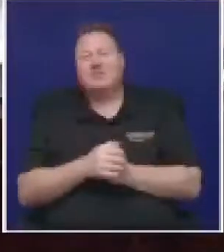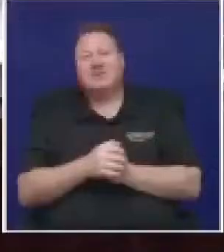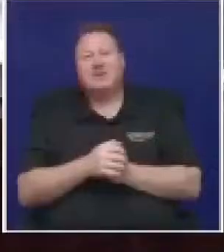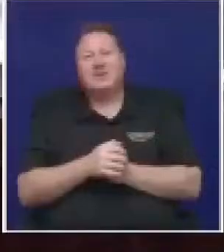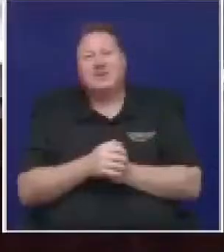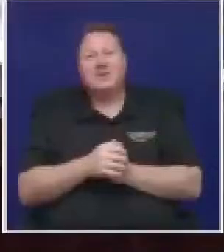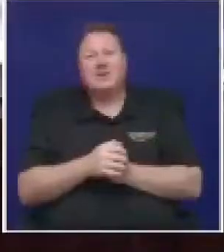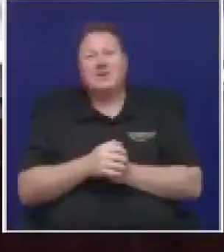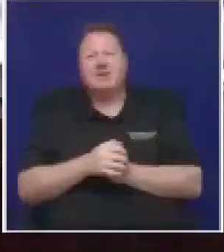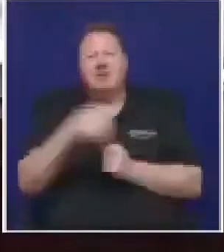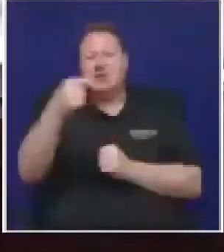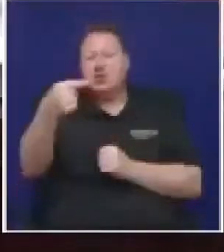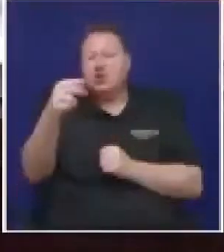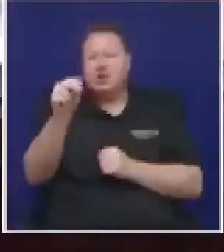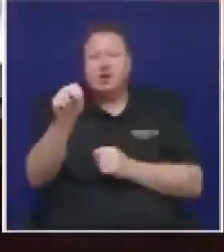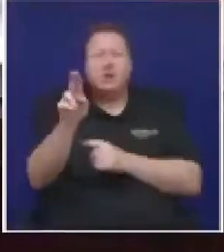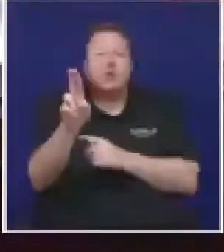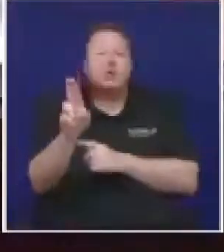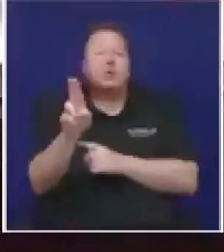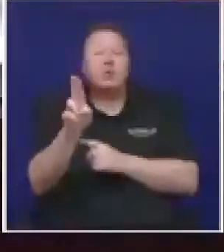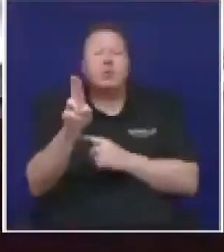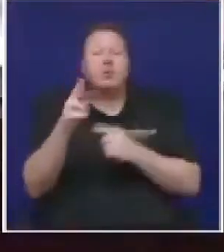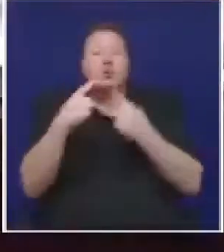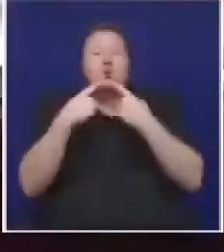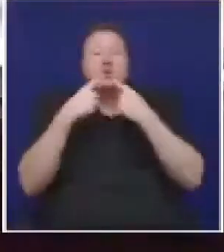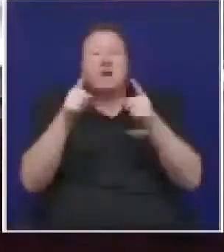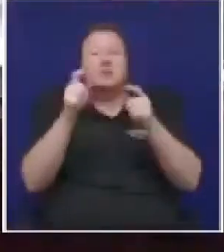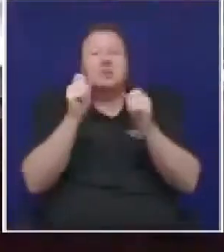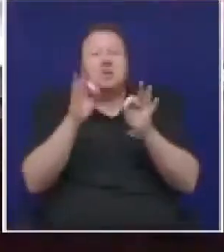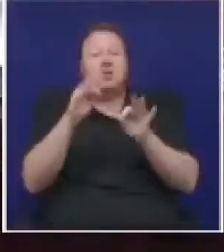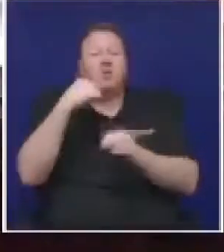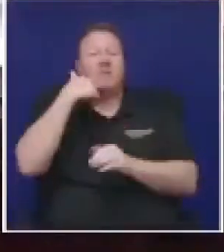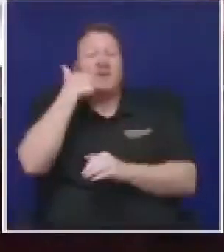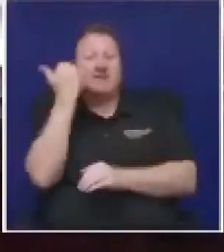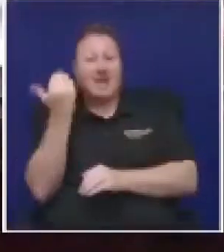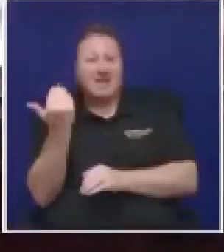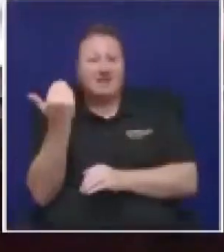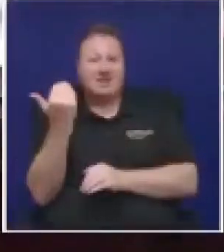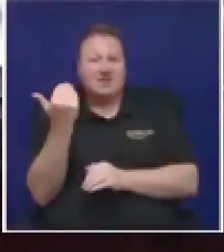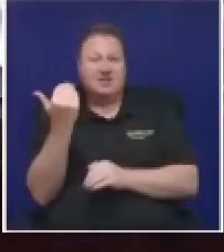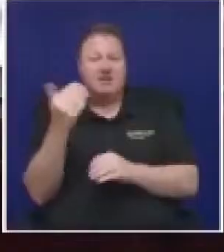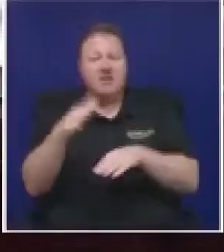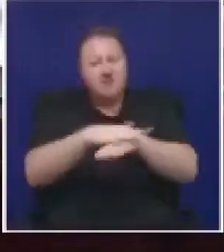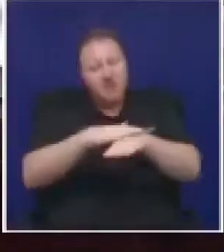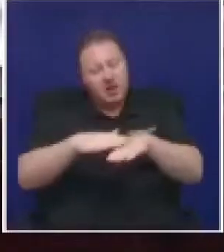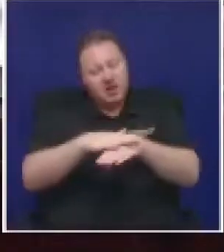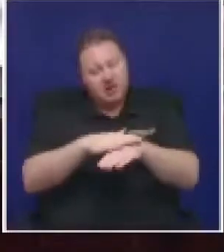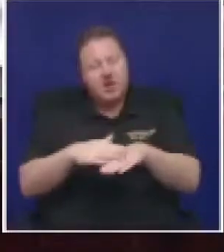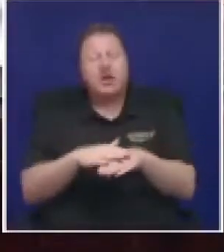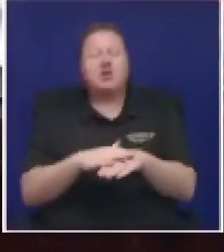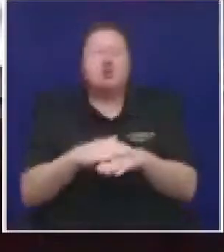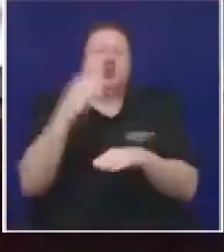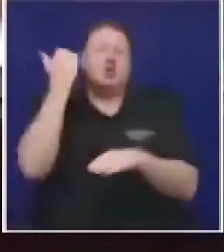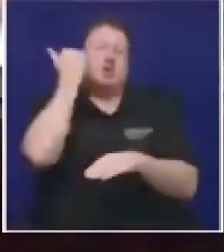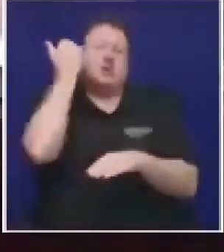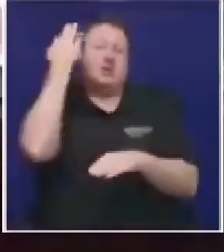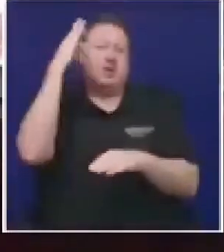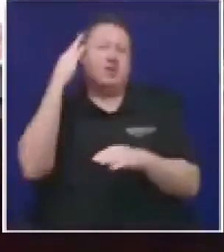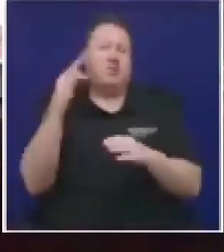of national unity statement of intent serves as a foundation for this government as